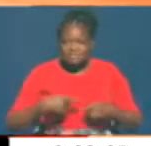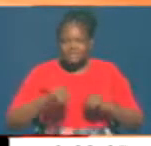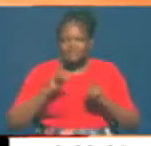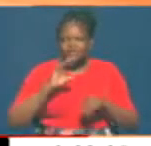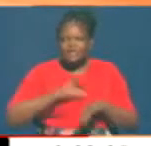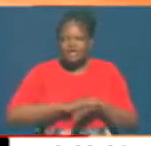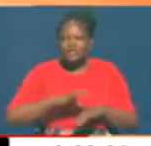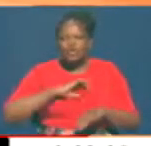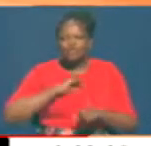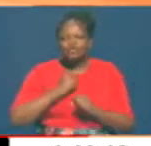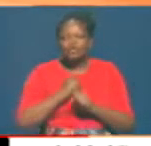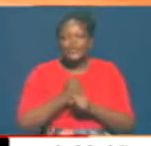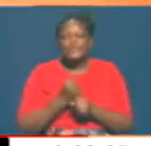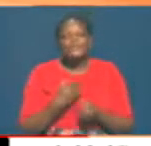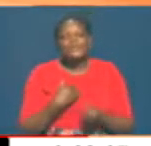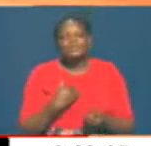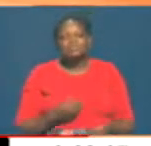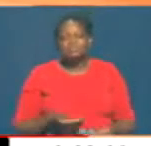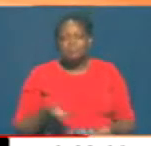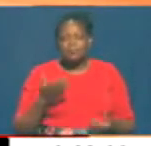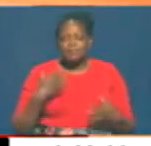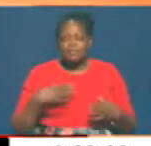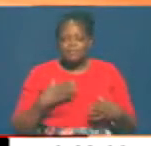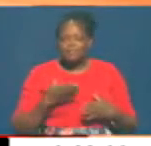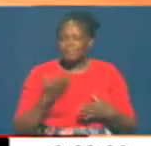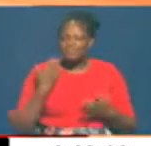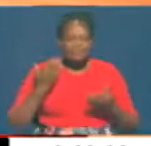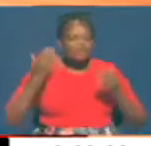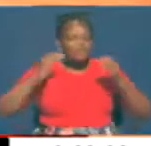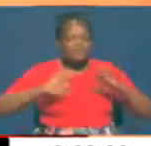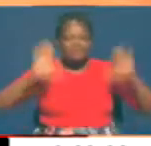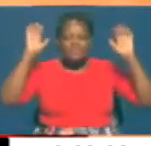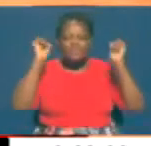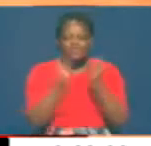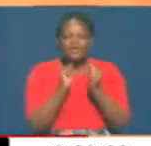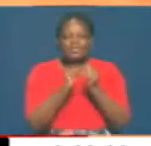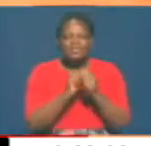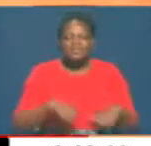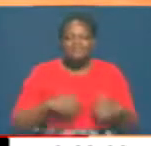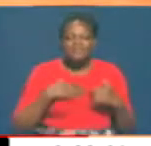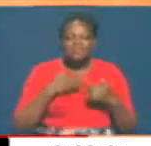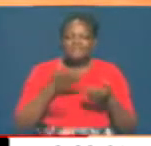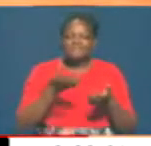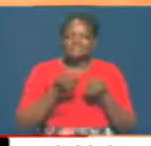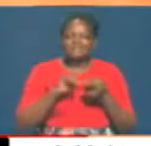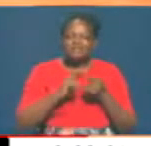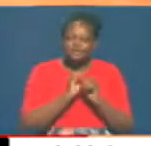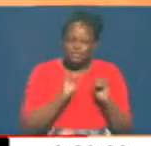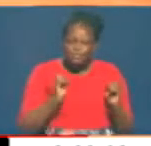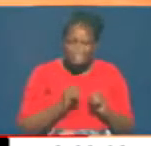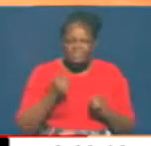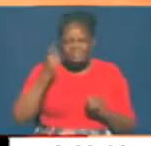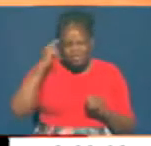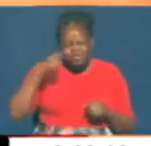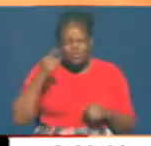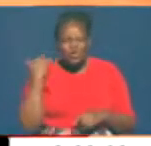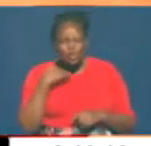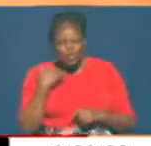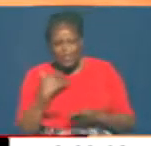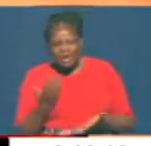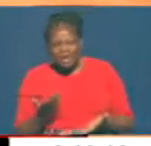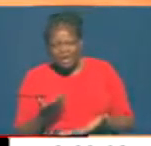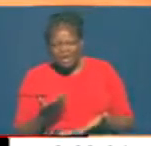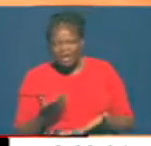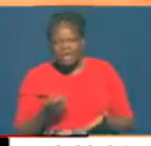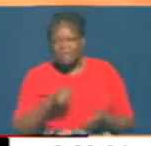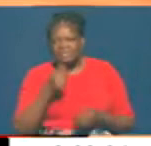up na maisha yetu. So hawakuwa wanataka hata uhusiano. Kila mtu anazafikiria wewe ni mwizi, mwingine